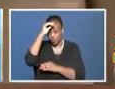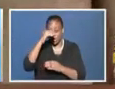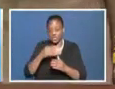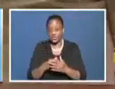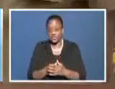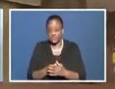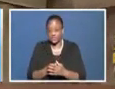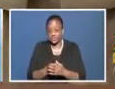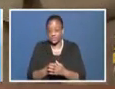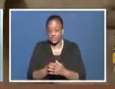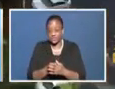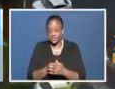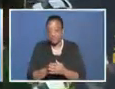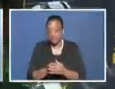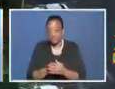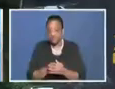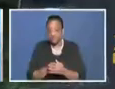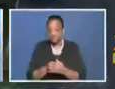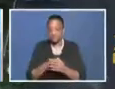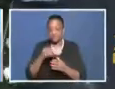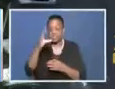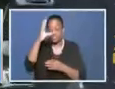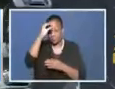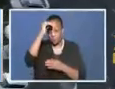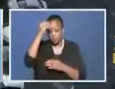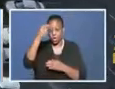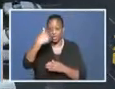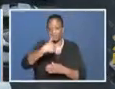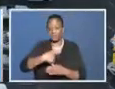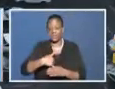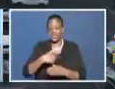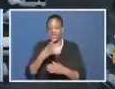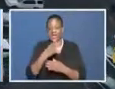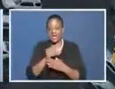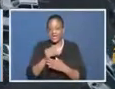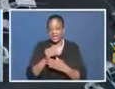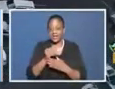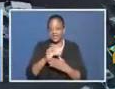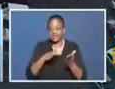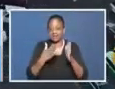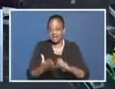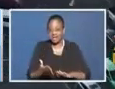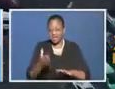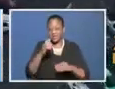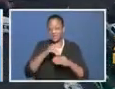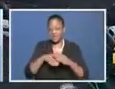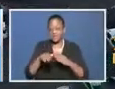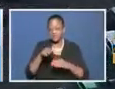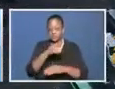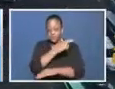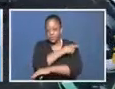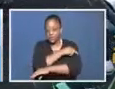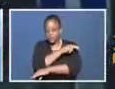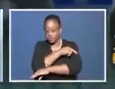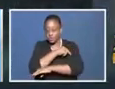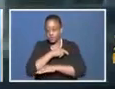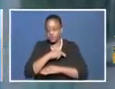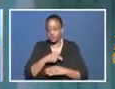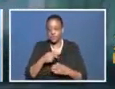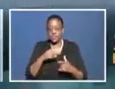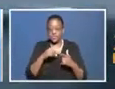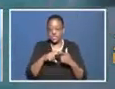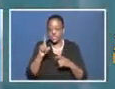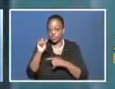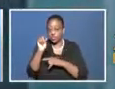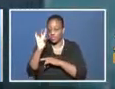the young child, to the body. Unfortunately, the child died in hospital. Fernander says the 27-year-old intended